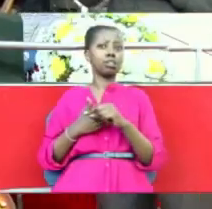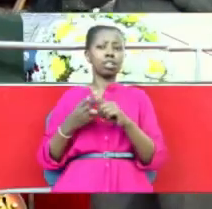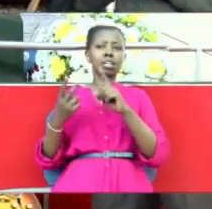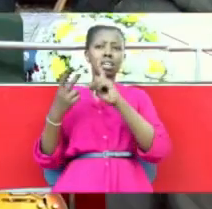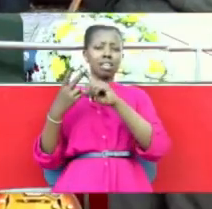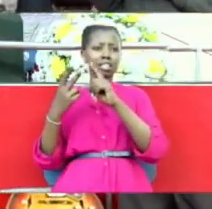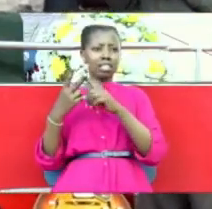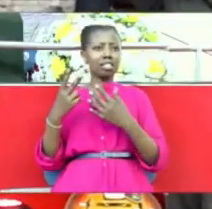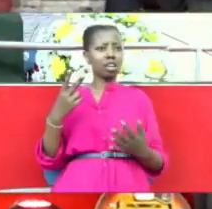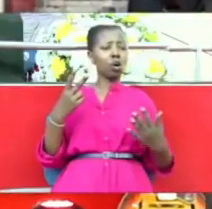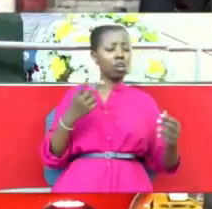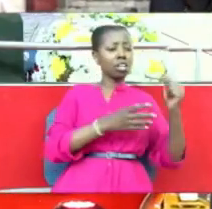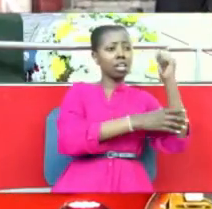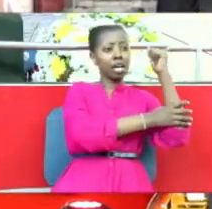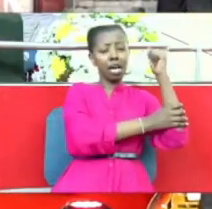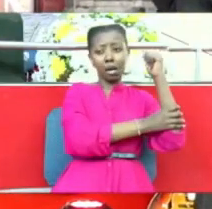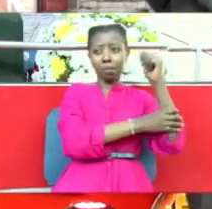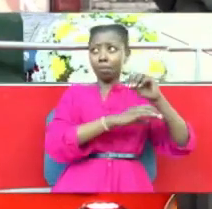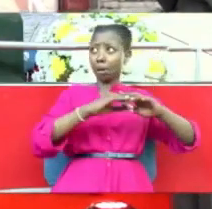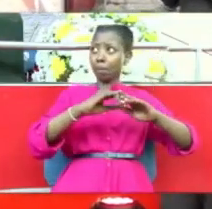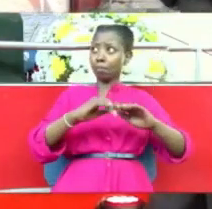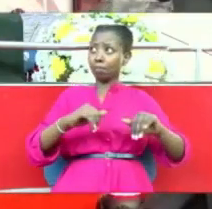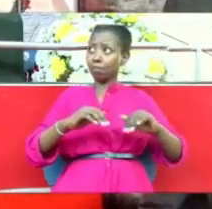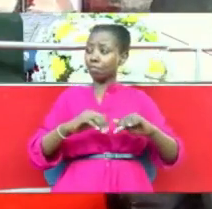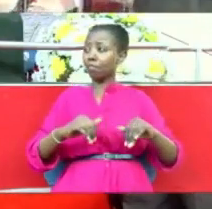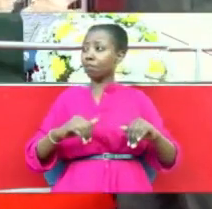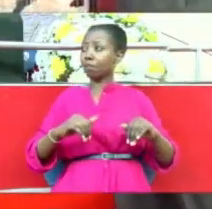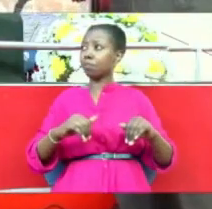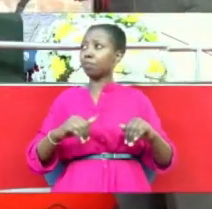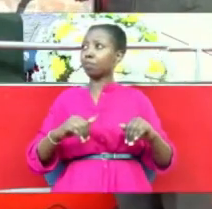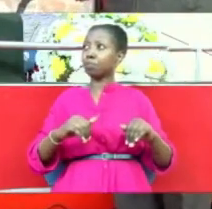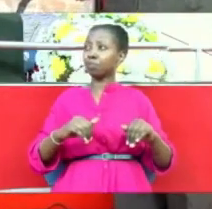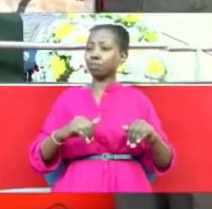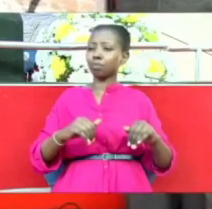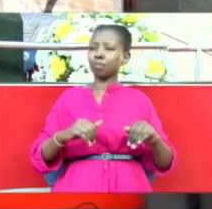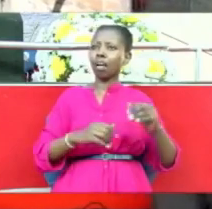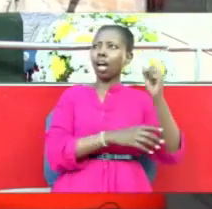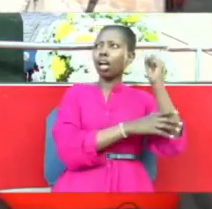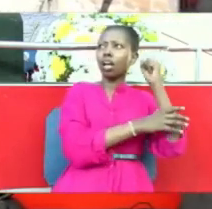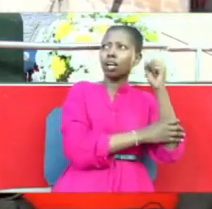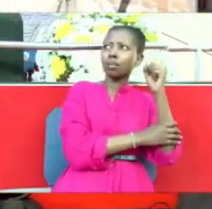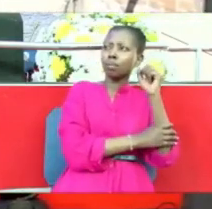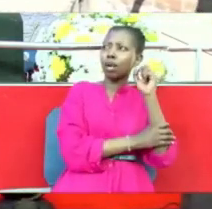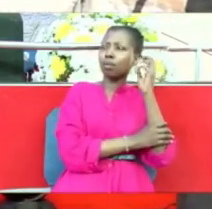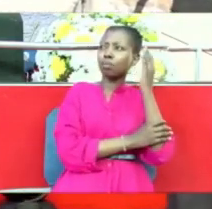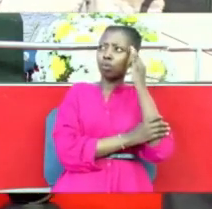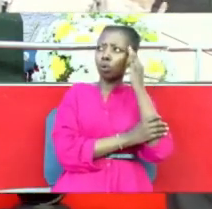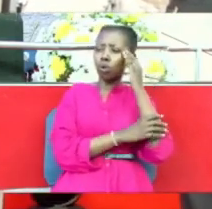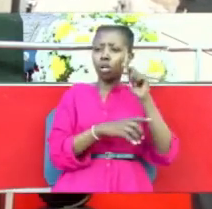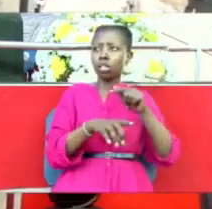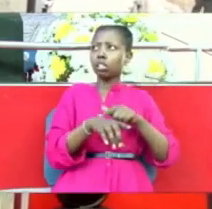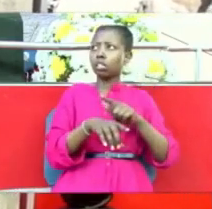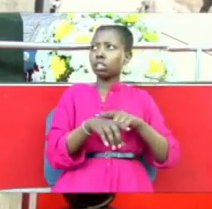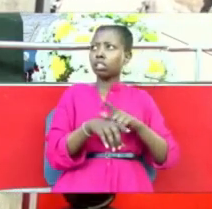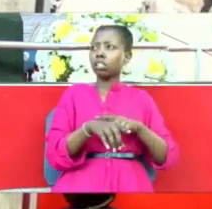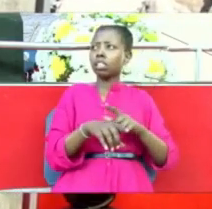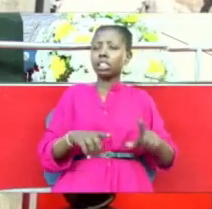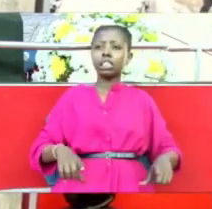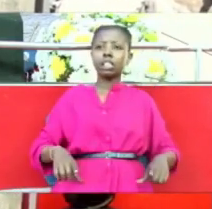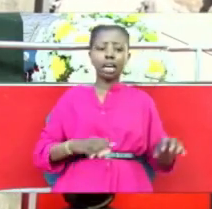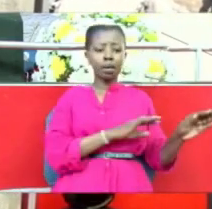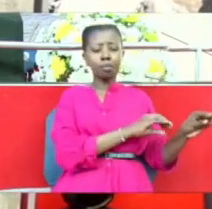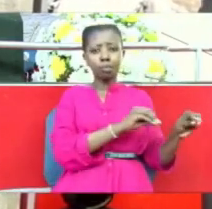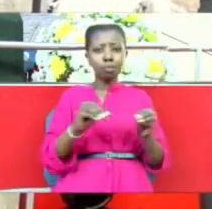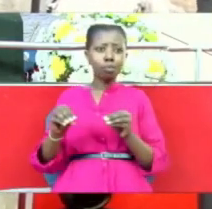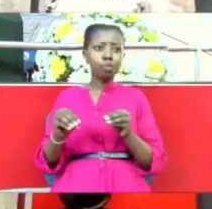Abraham finds out. Jambo la pili ambalo Abraham anagundua. He discovers that because when he was leaving Haran, he